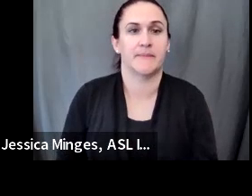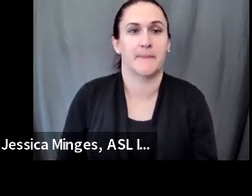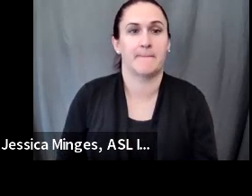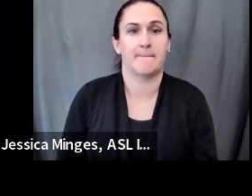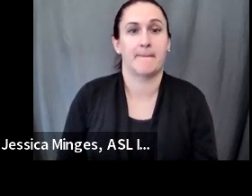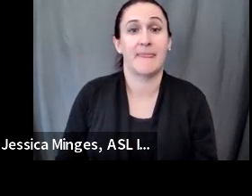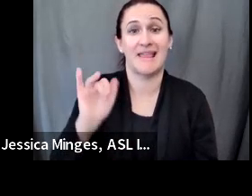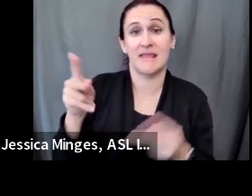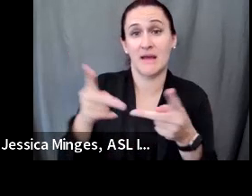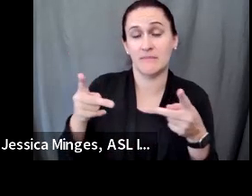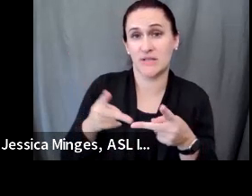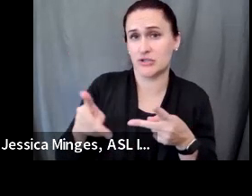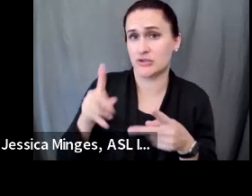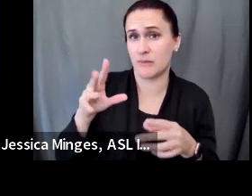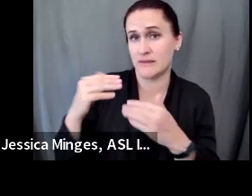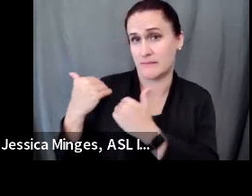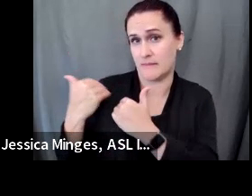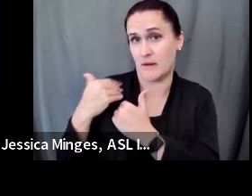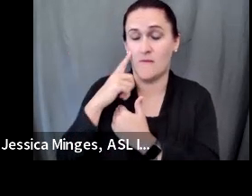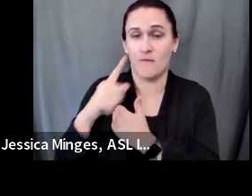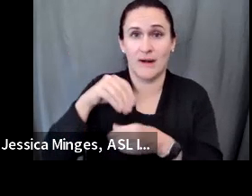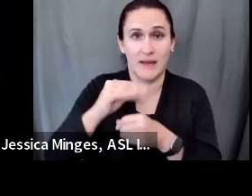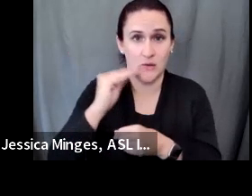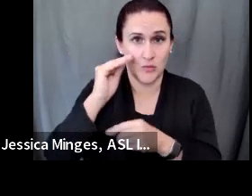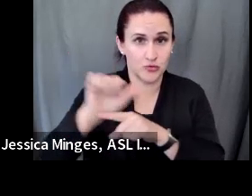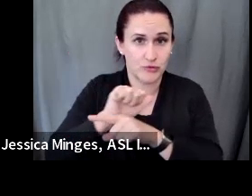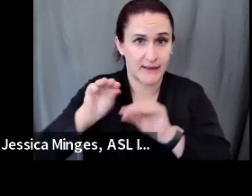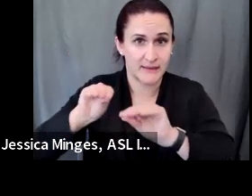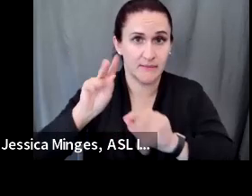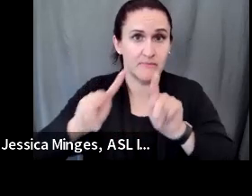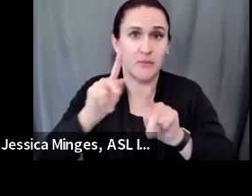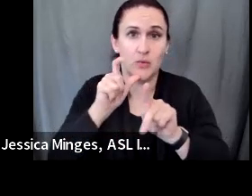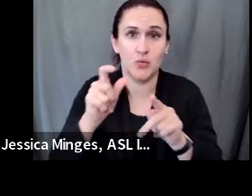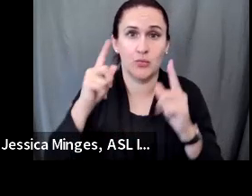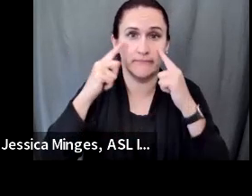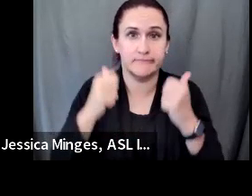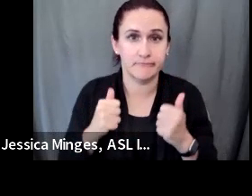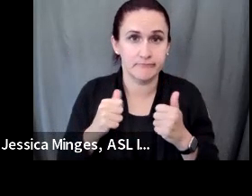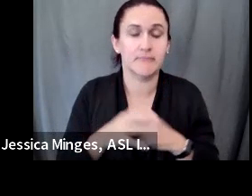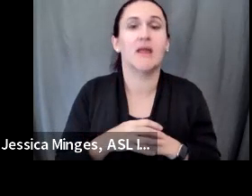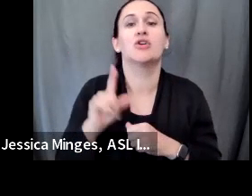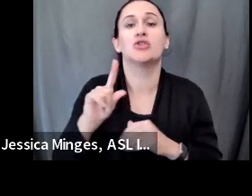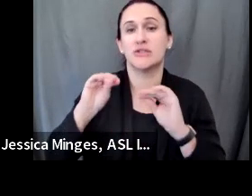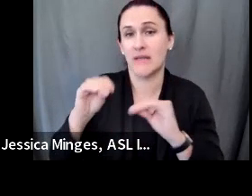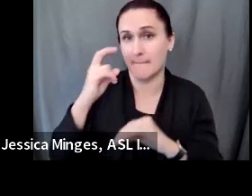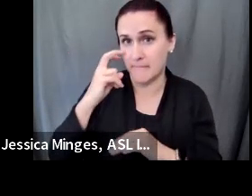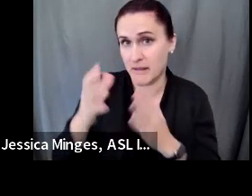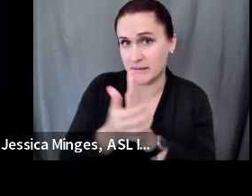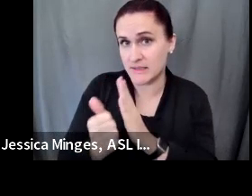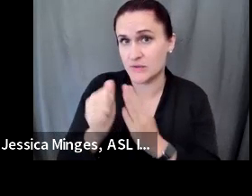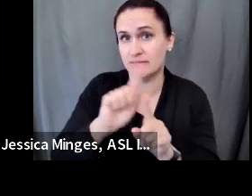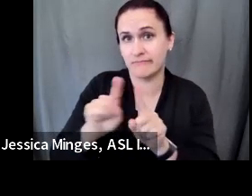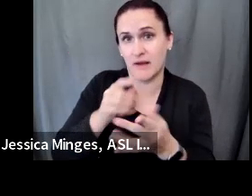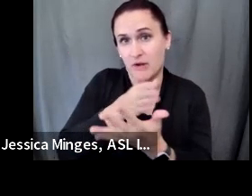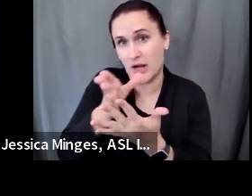that position, she was responsible for in-home training of people losing their vision. She taught blindness skills in the areas of